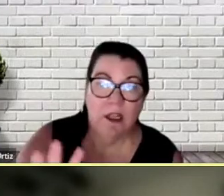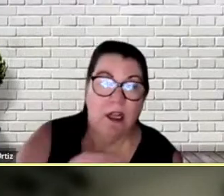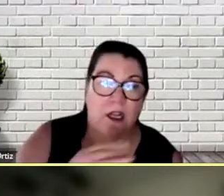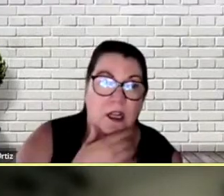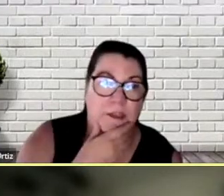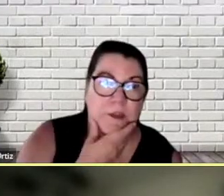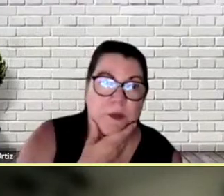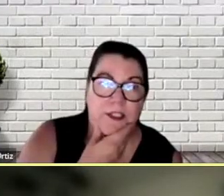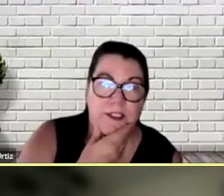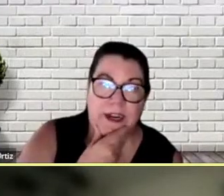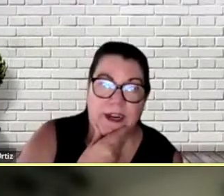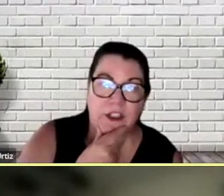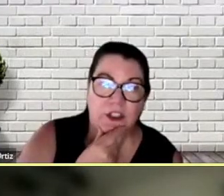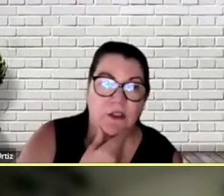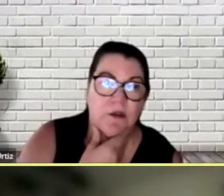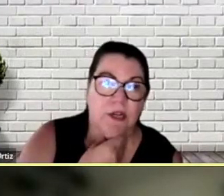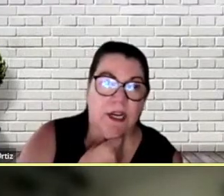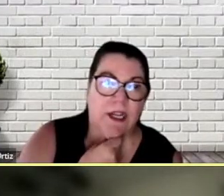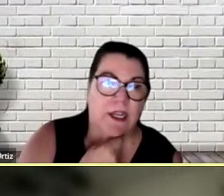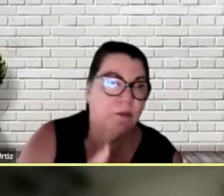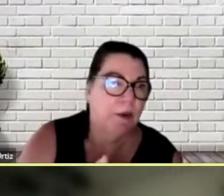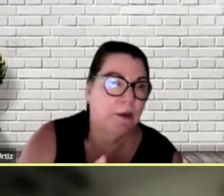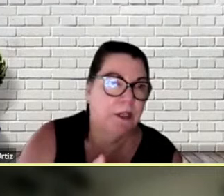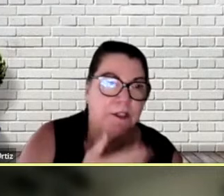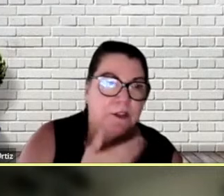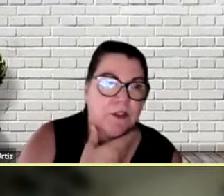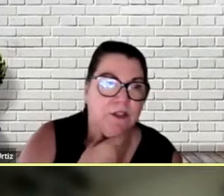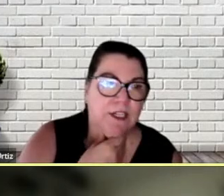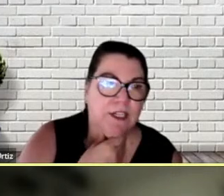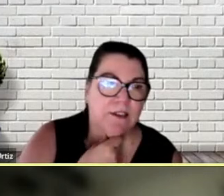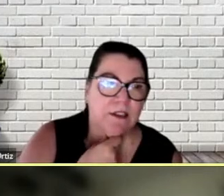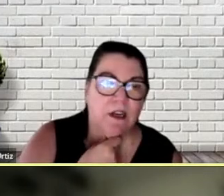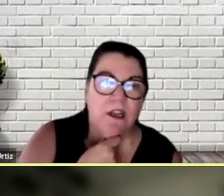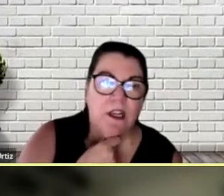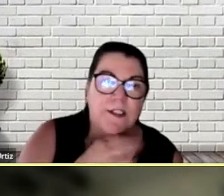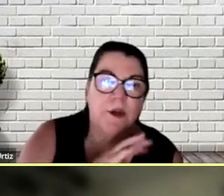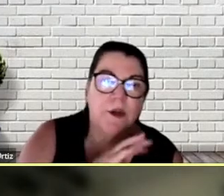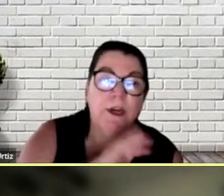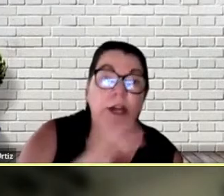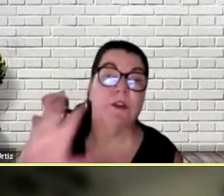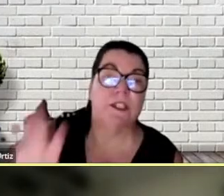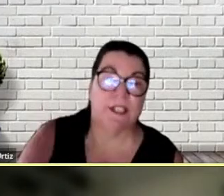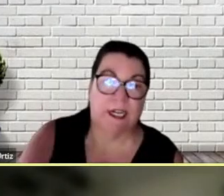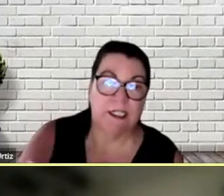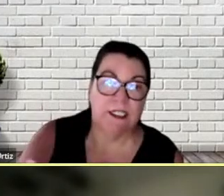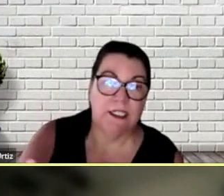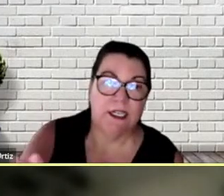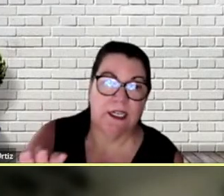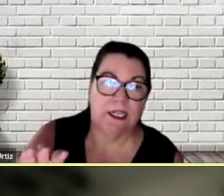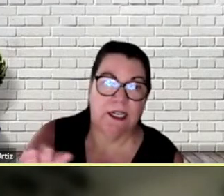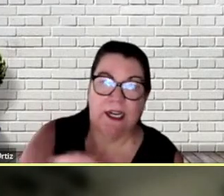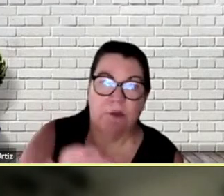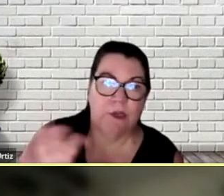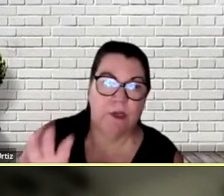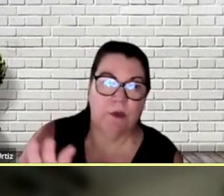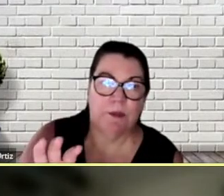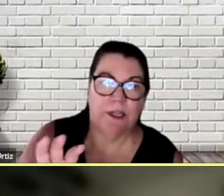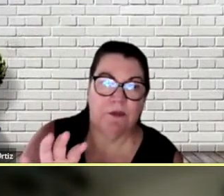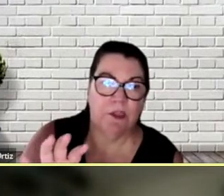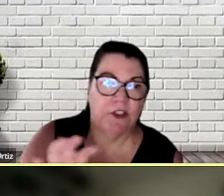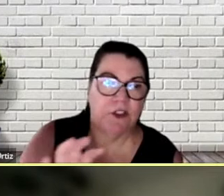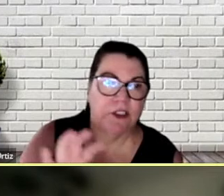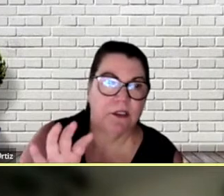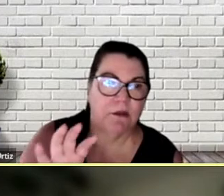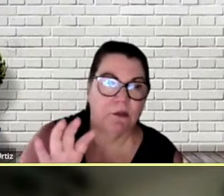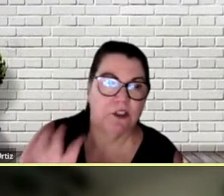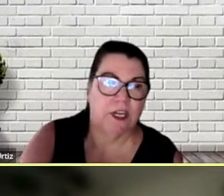law, as well as statute and probably administrative and case law. So we are protected, and again, we would